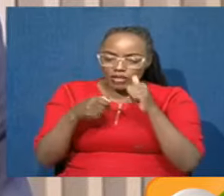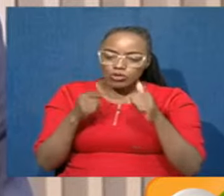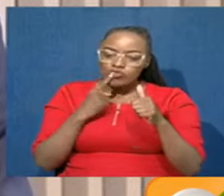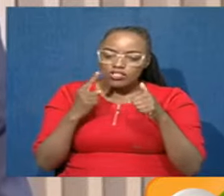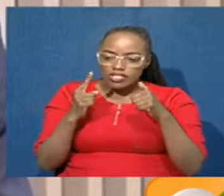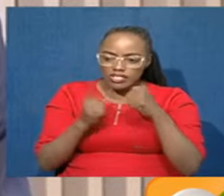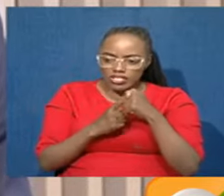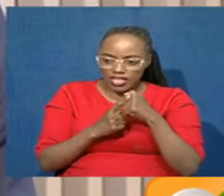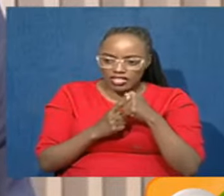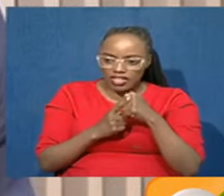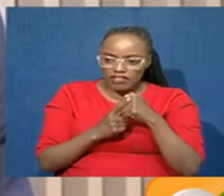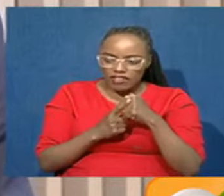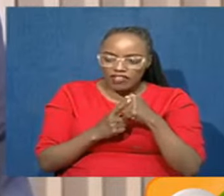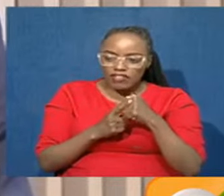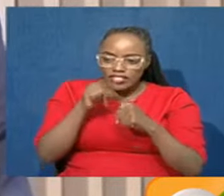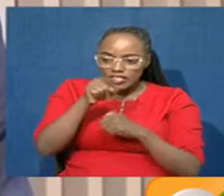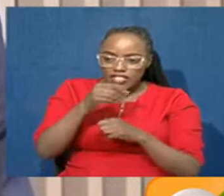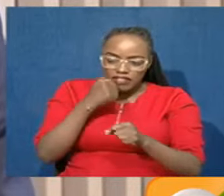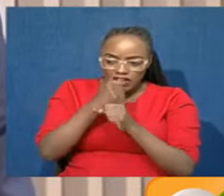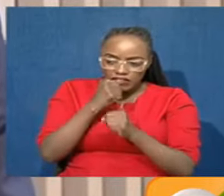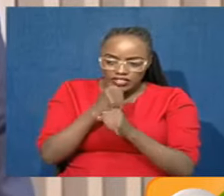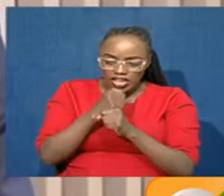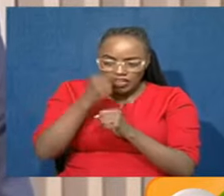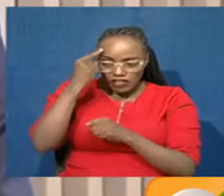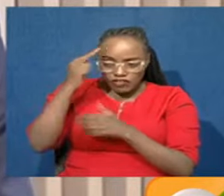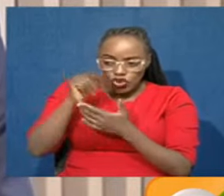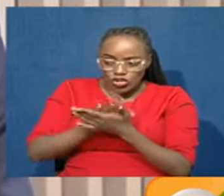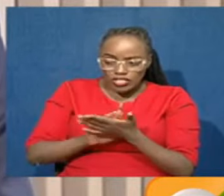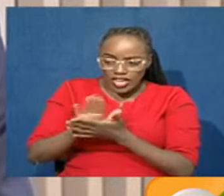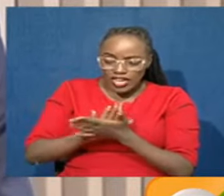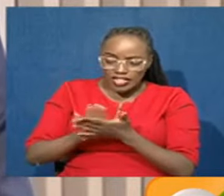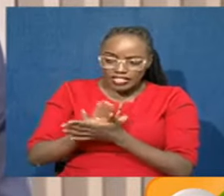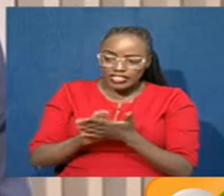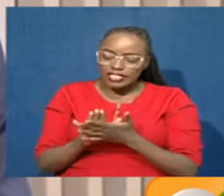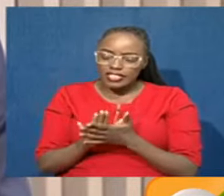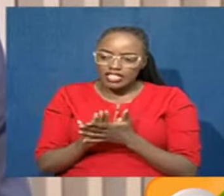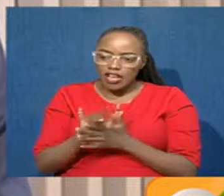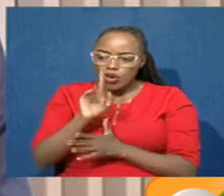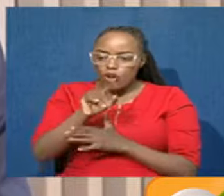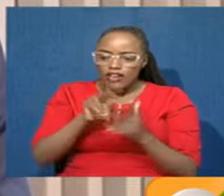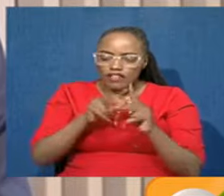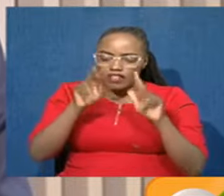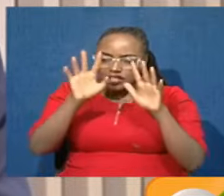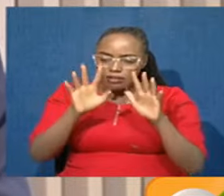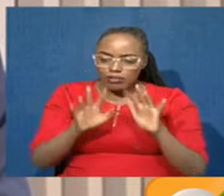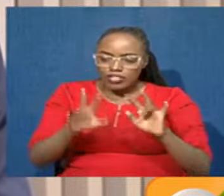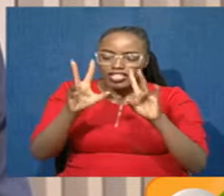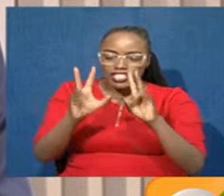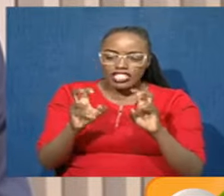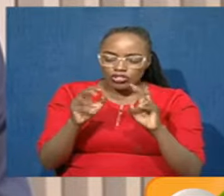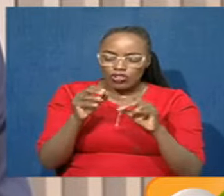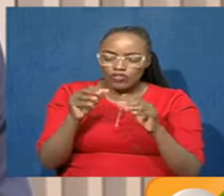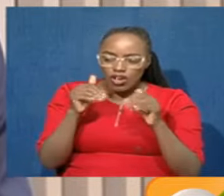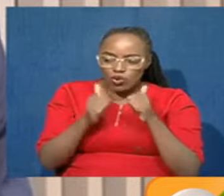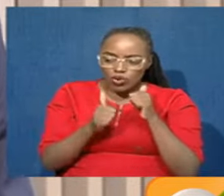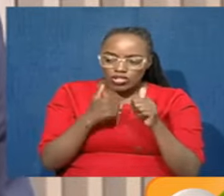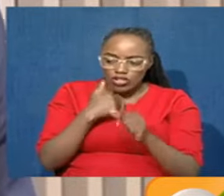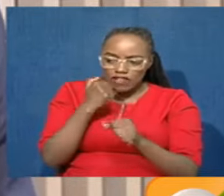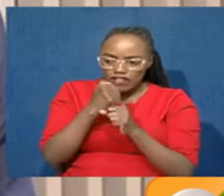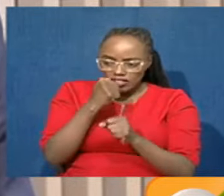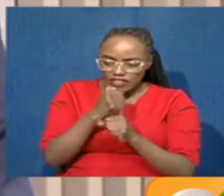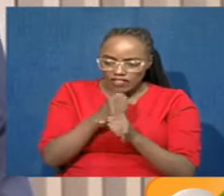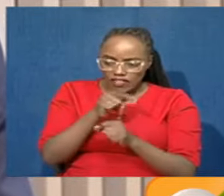10,600 shillings, no per for dialysis. In fact, one very important element also in terms of some of